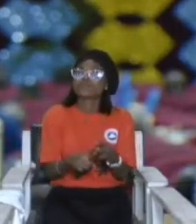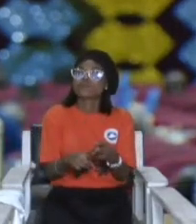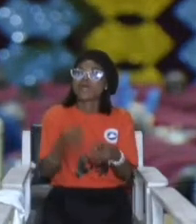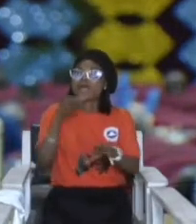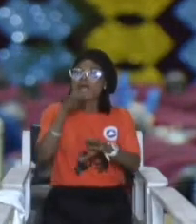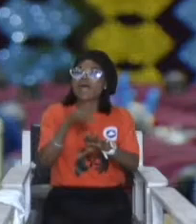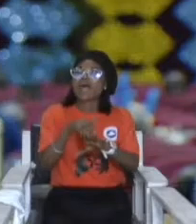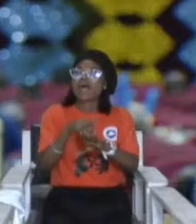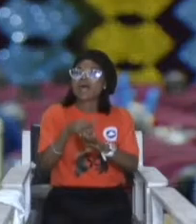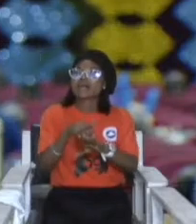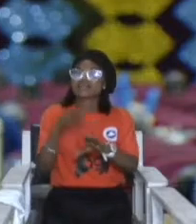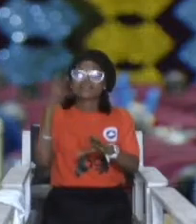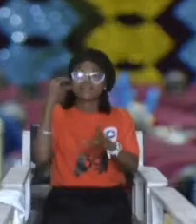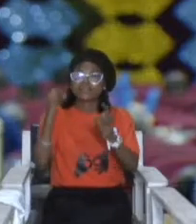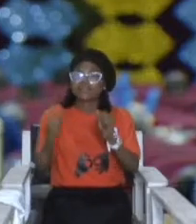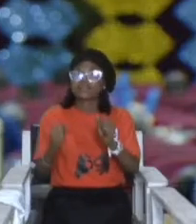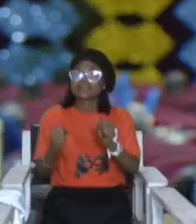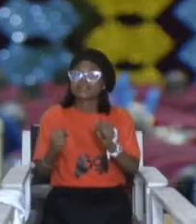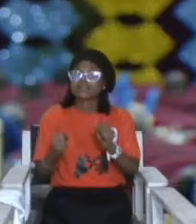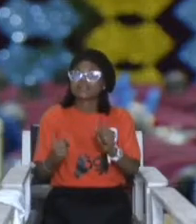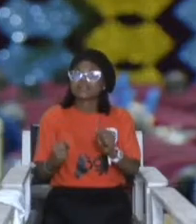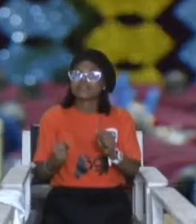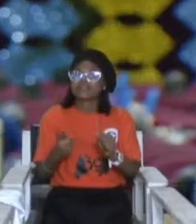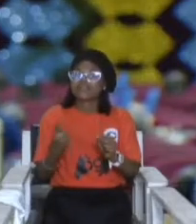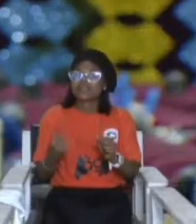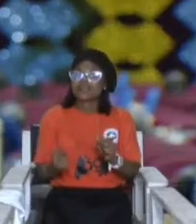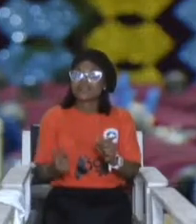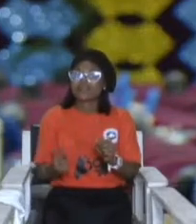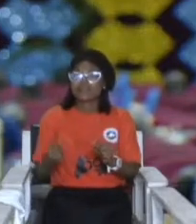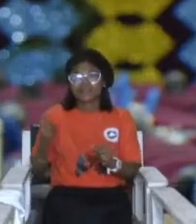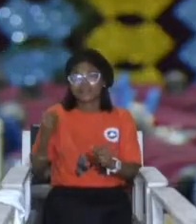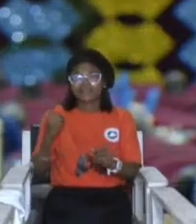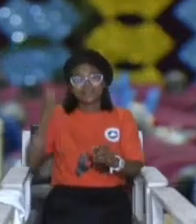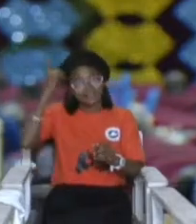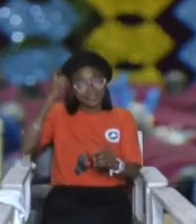his destination according to the purpose of God for him.